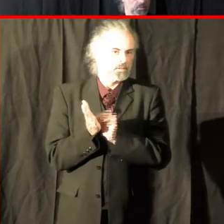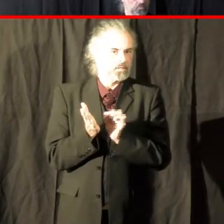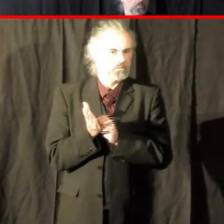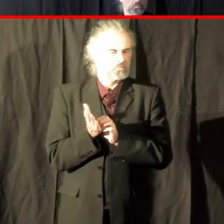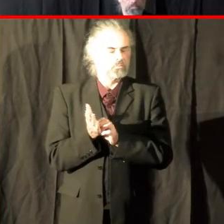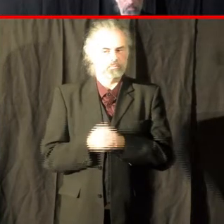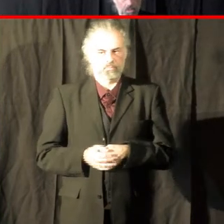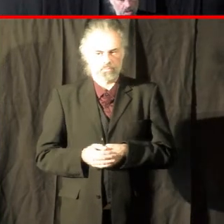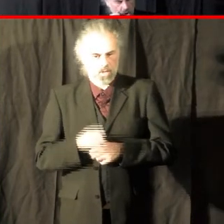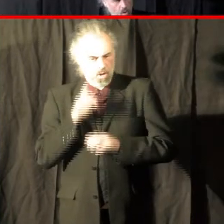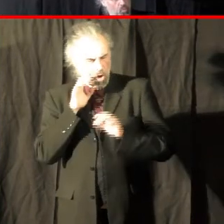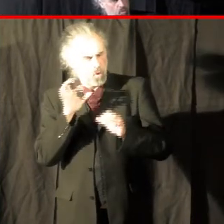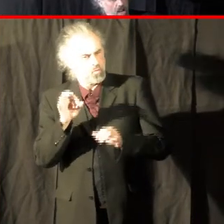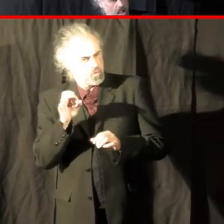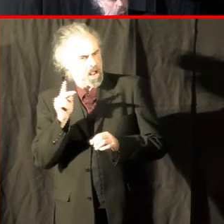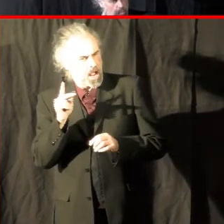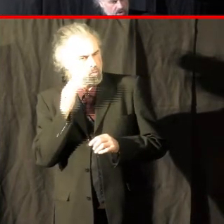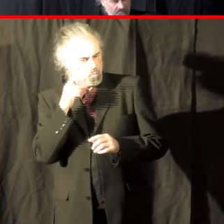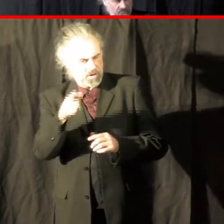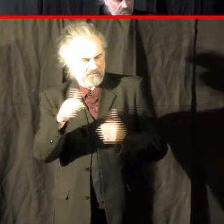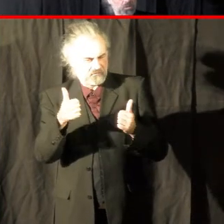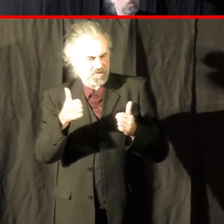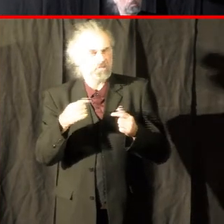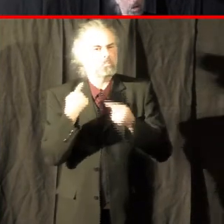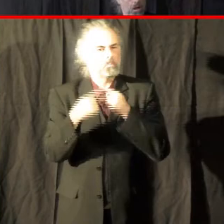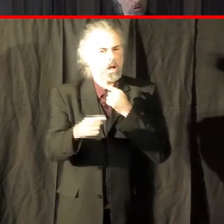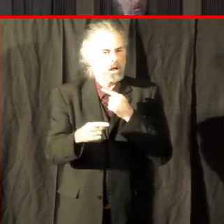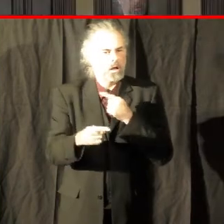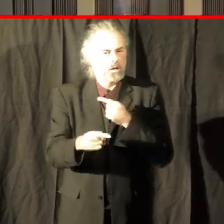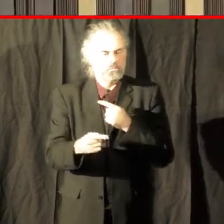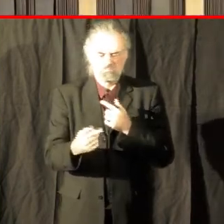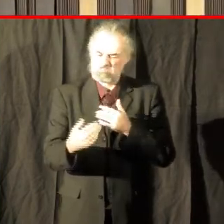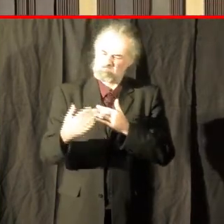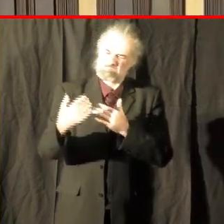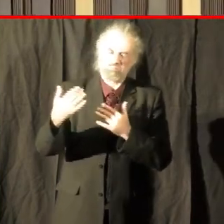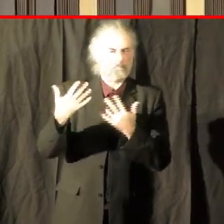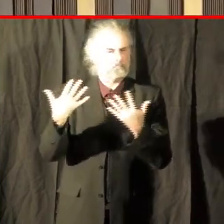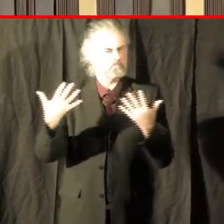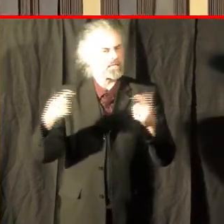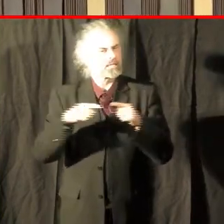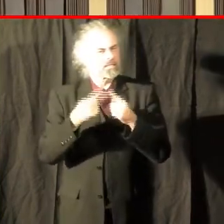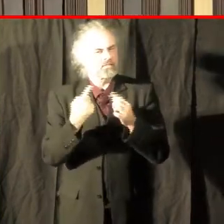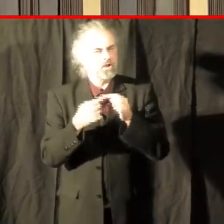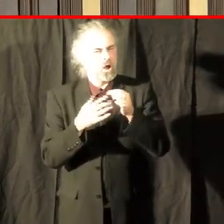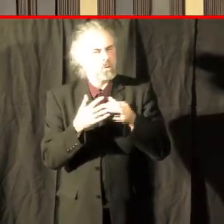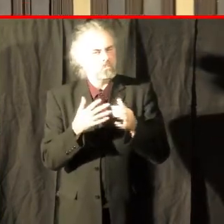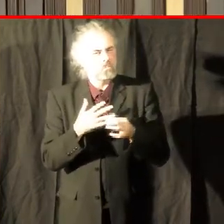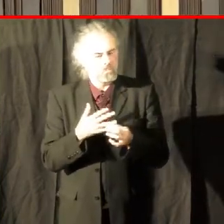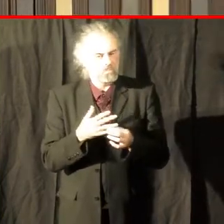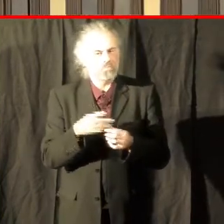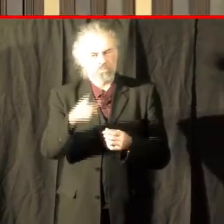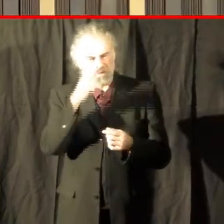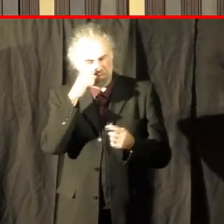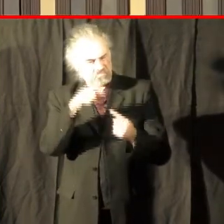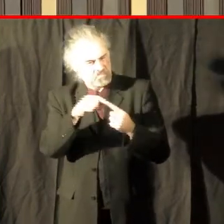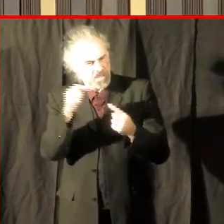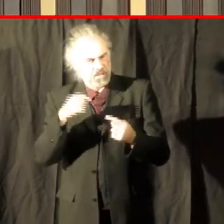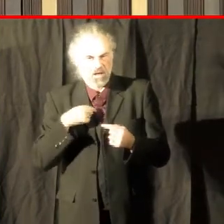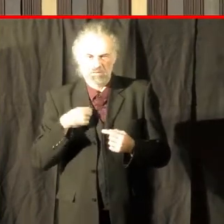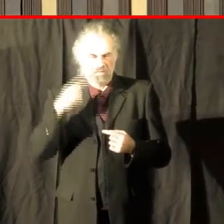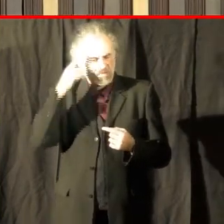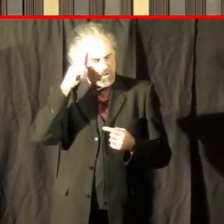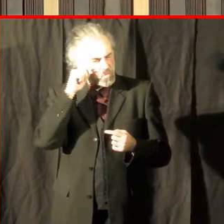Okay, so when you all graduate, there are going to be a whole pile of different options that you can go down, and I never expected that I would be where I am today.